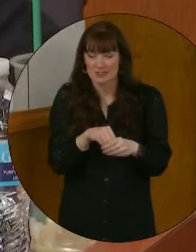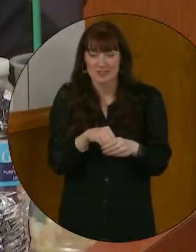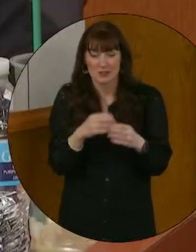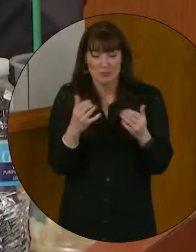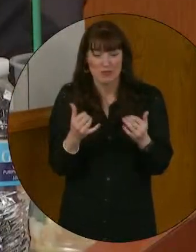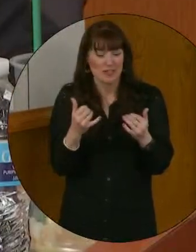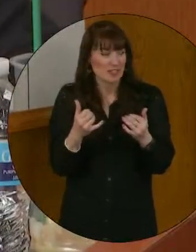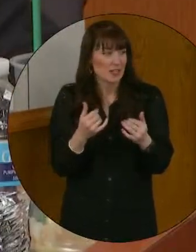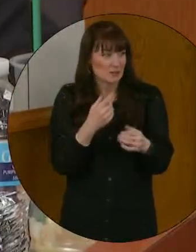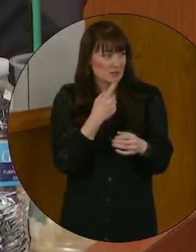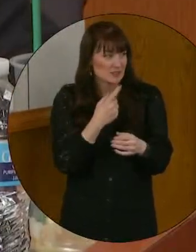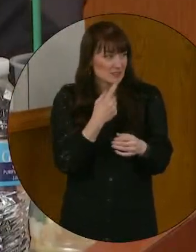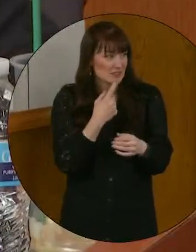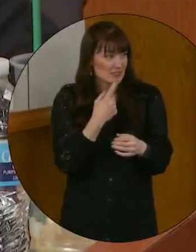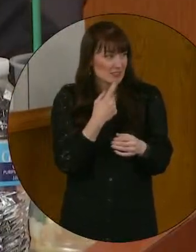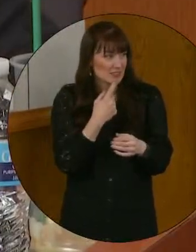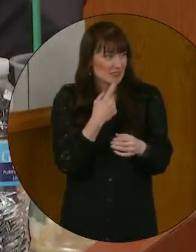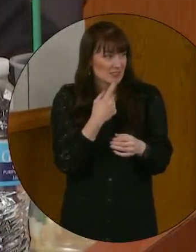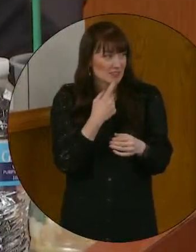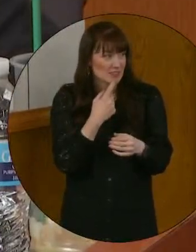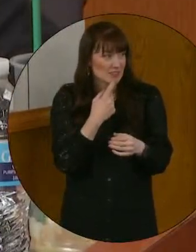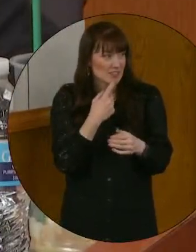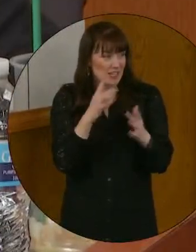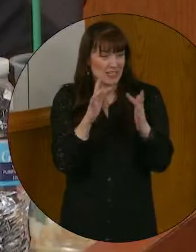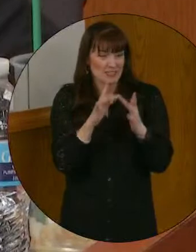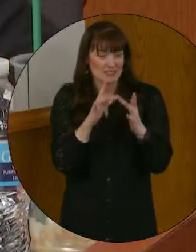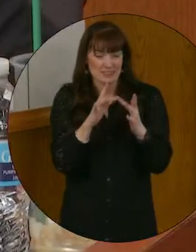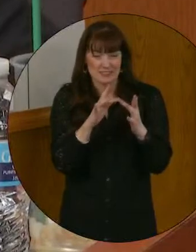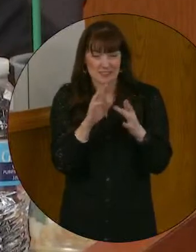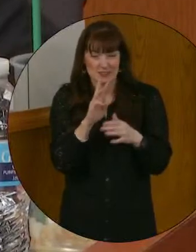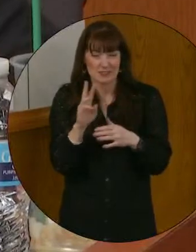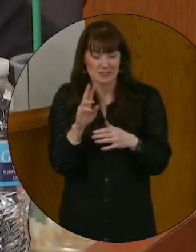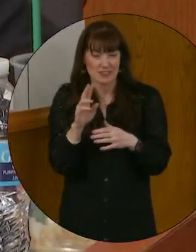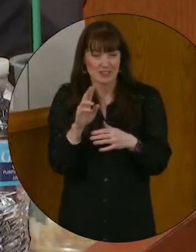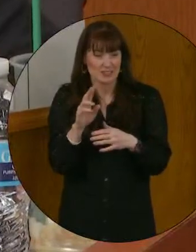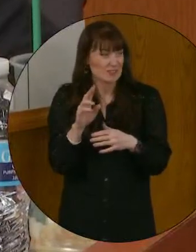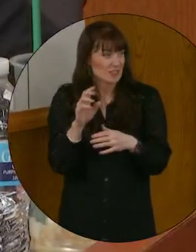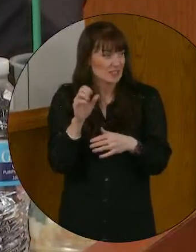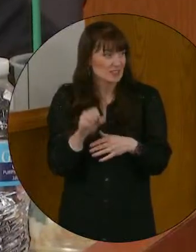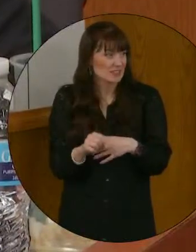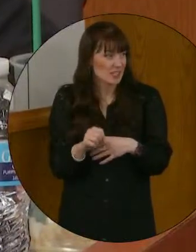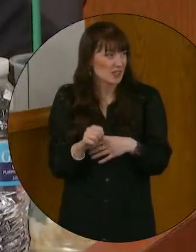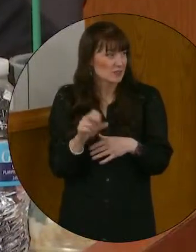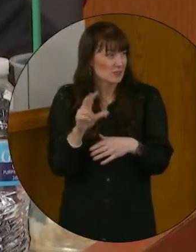point where I'm calling into the meetings because I'm driving all the way down south for about 30 minutes.